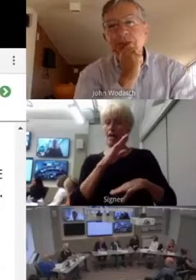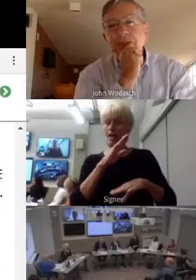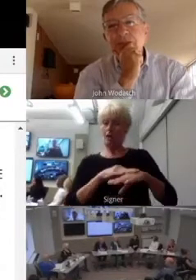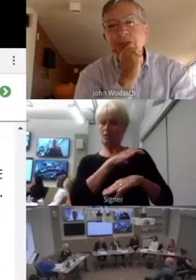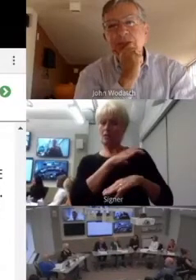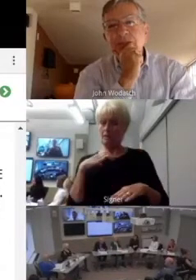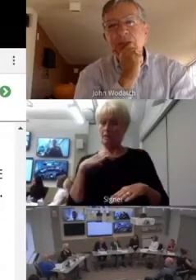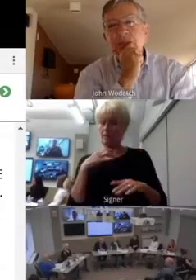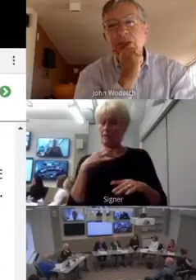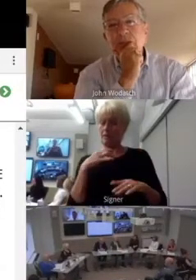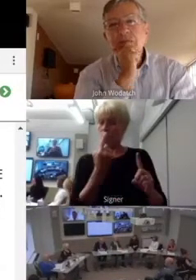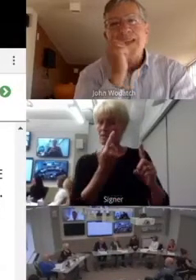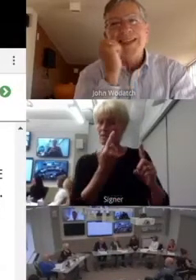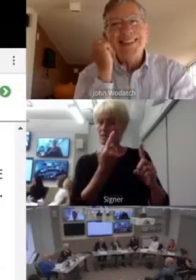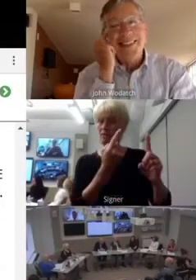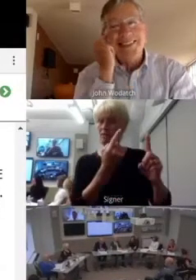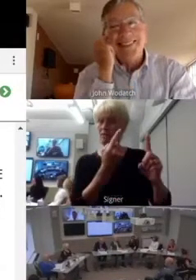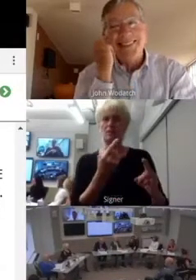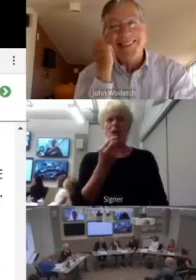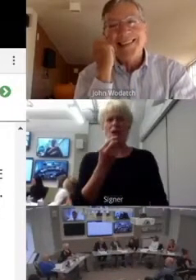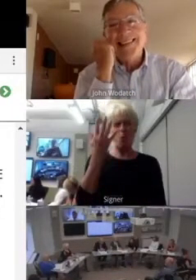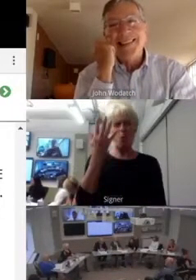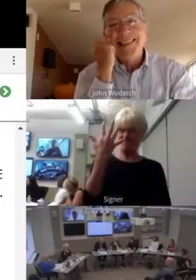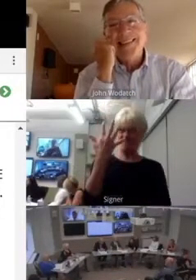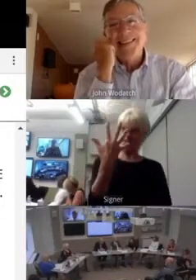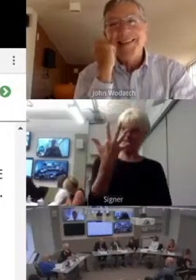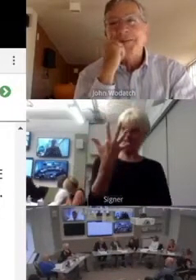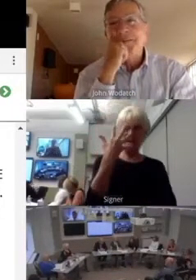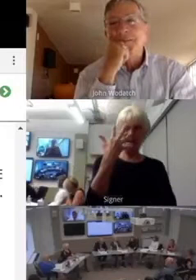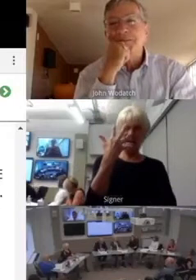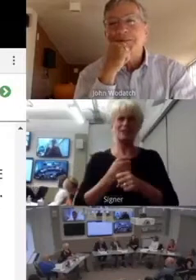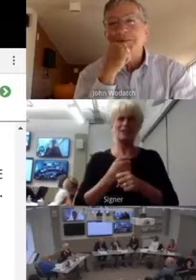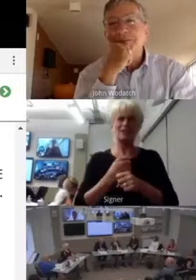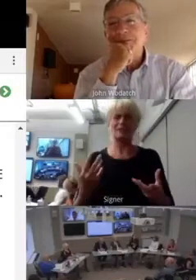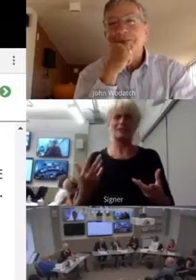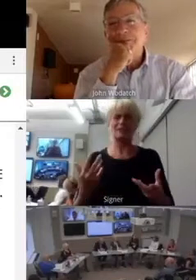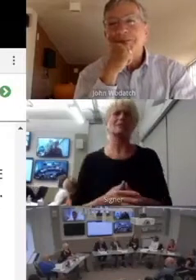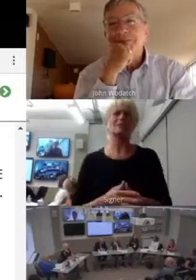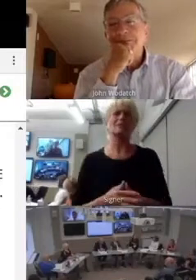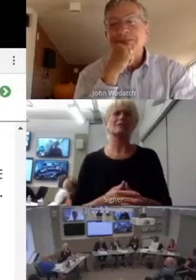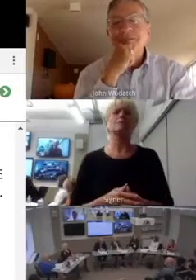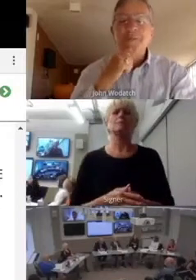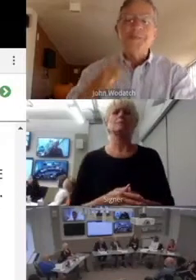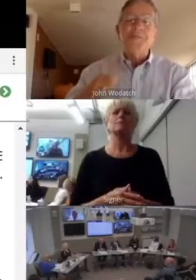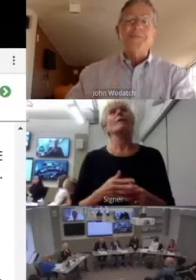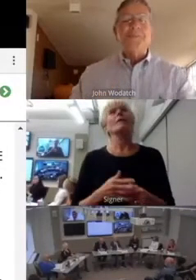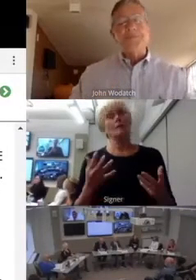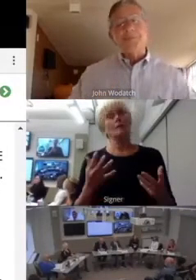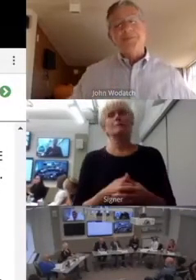years? Yeah, so we have used